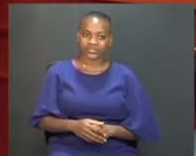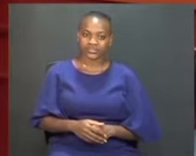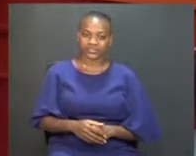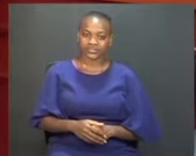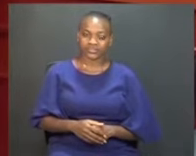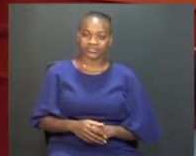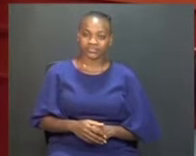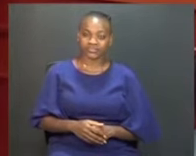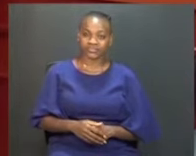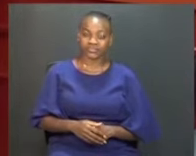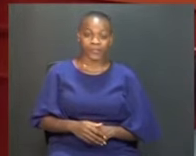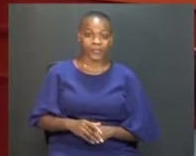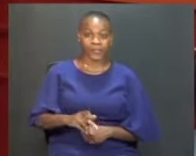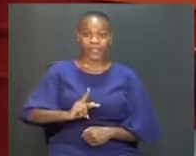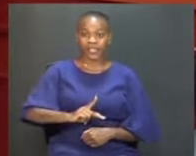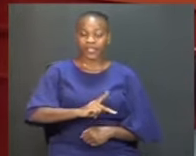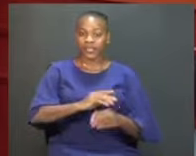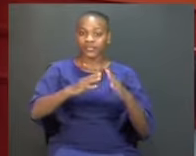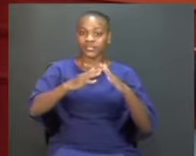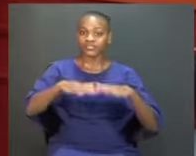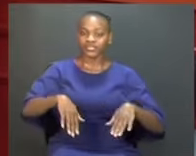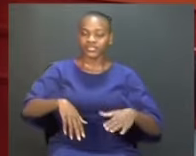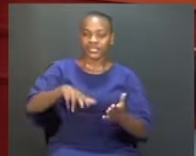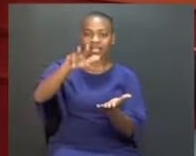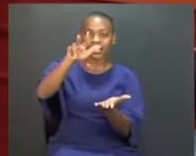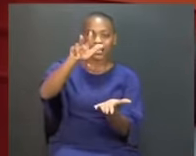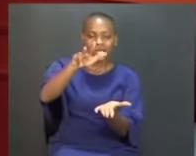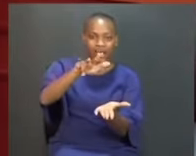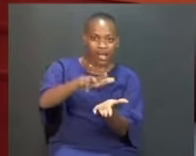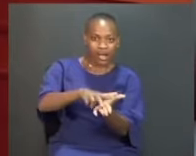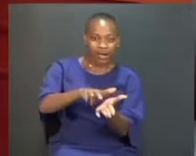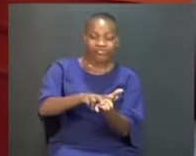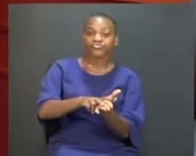this House passed a resolution